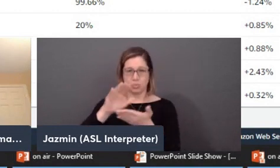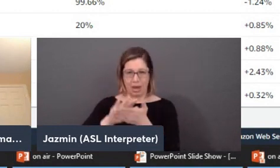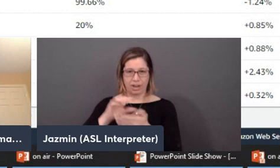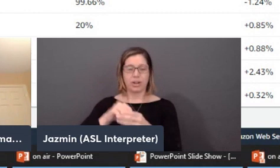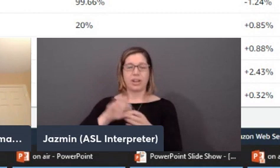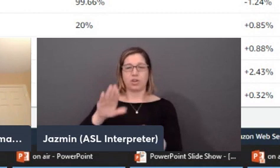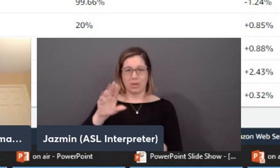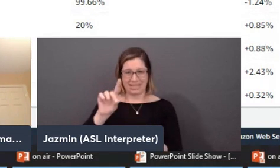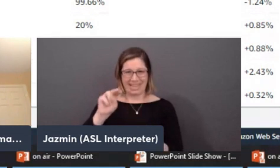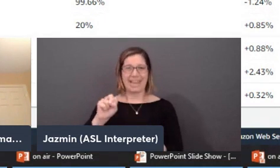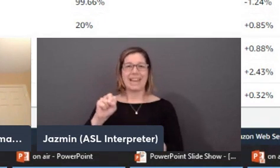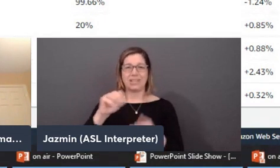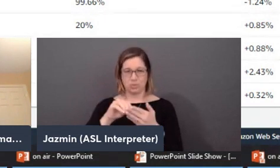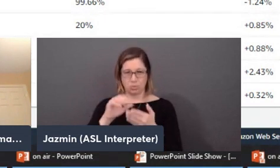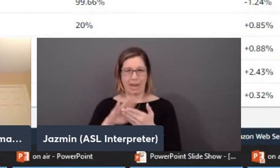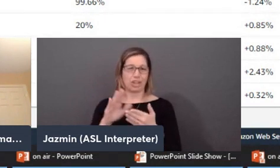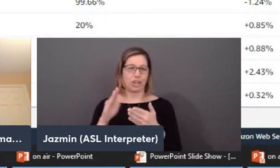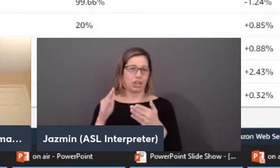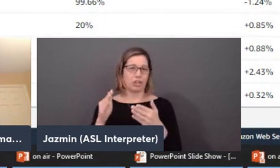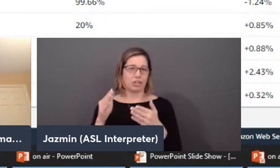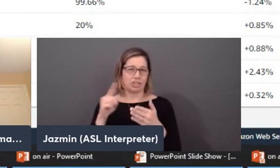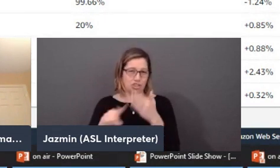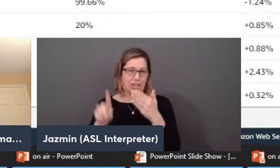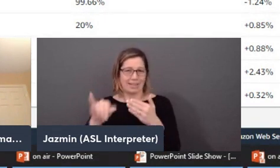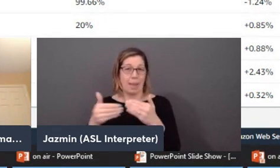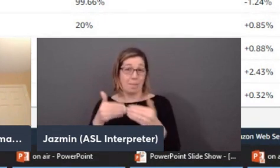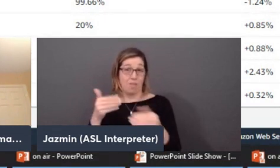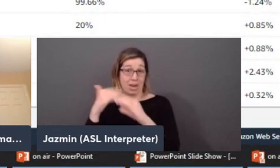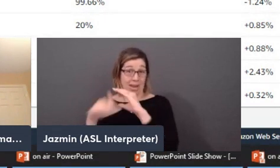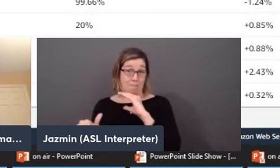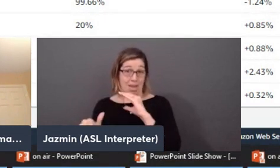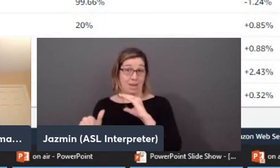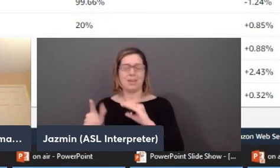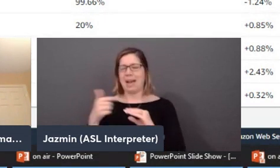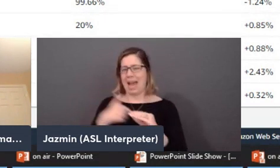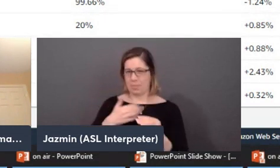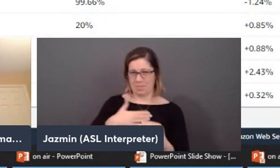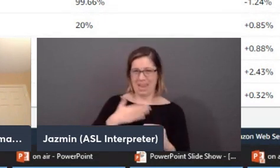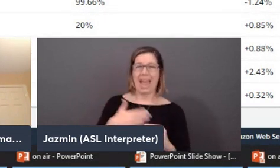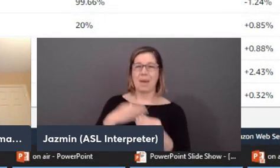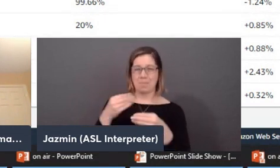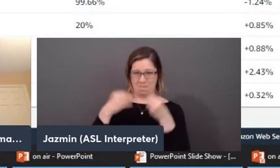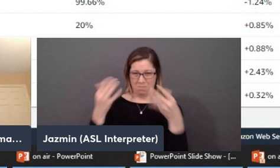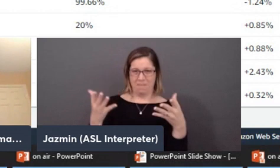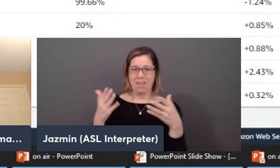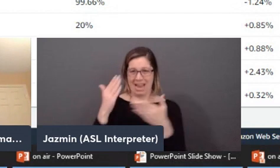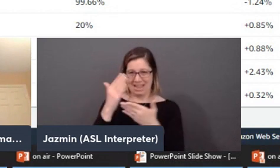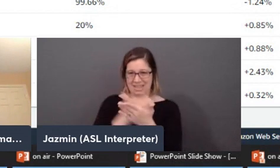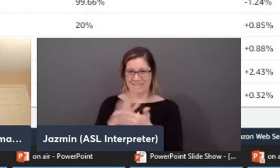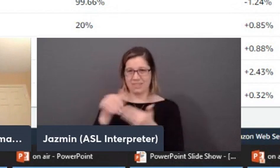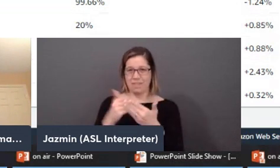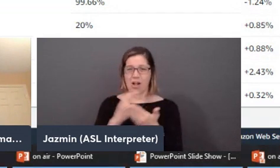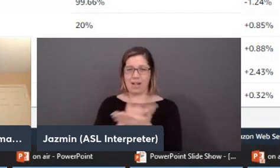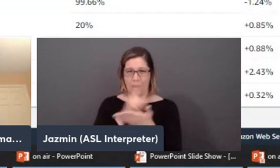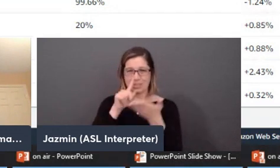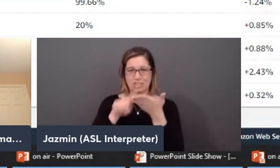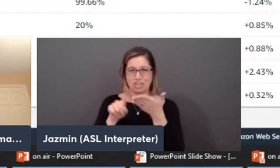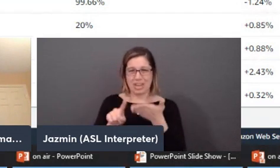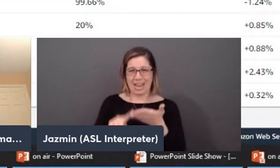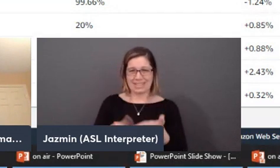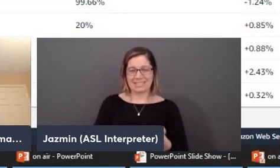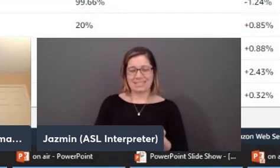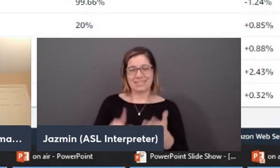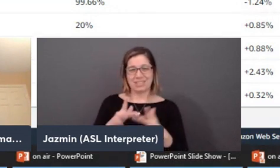an email? I would be happy to provide the list of all the checks we do. Okay, I can bring that in offline. We